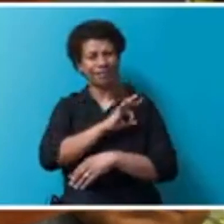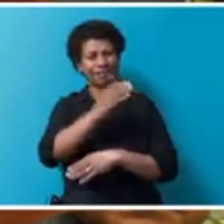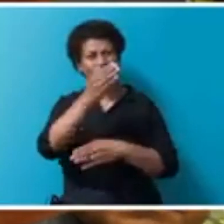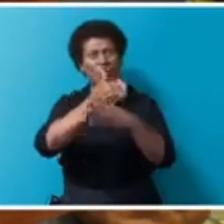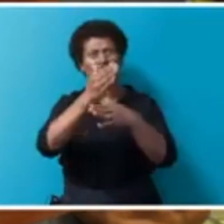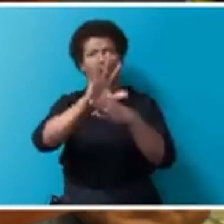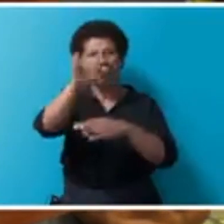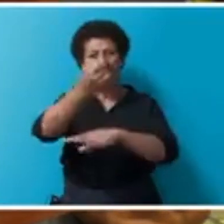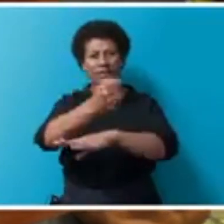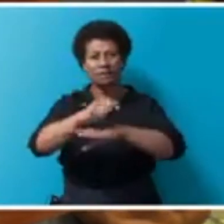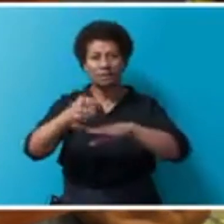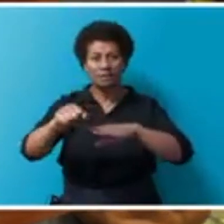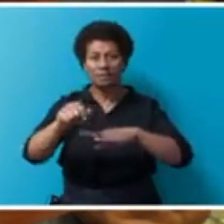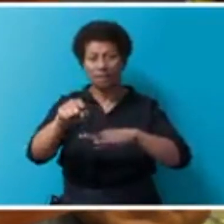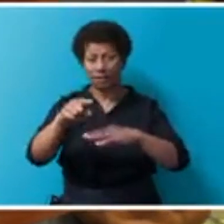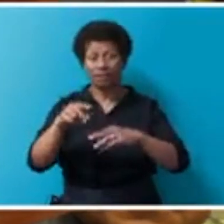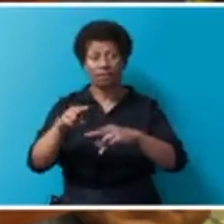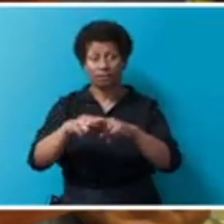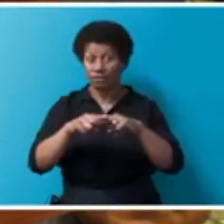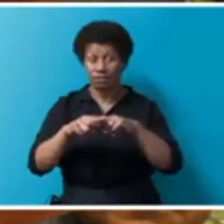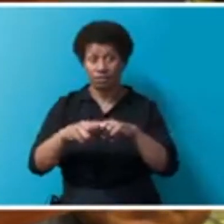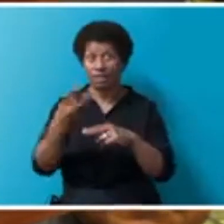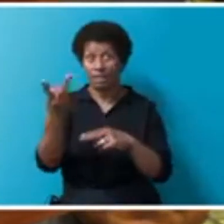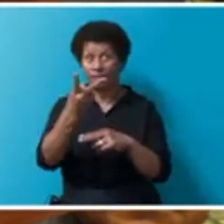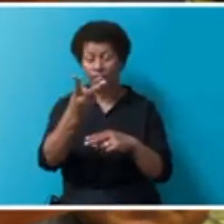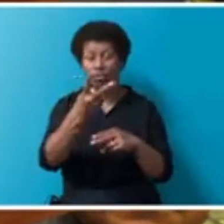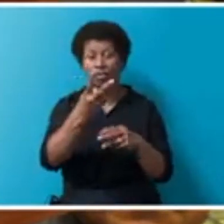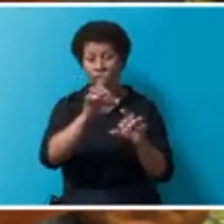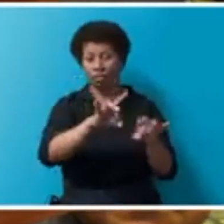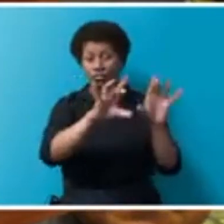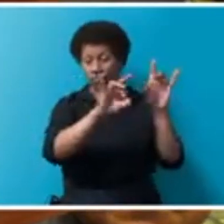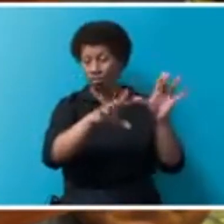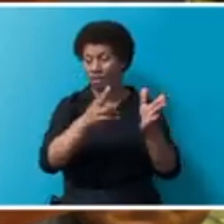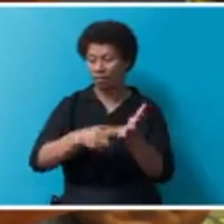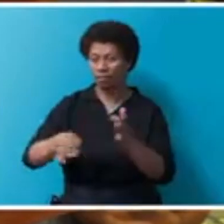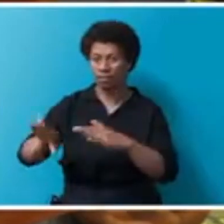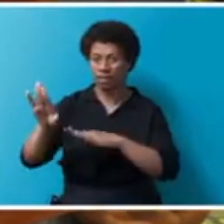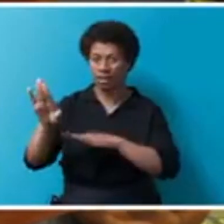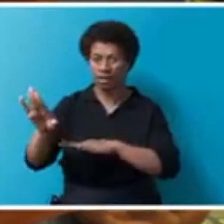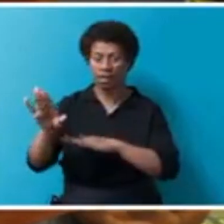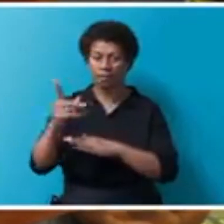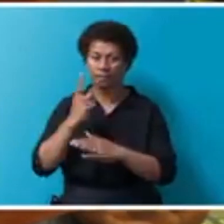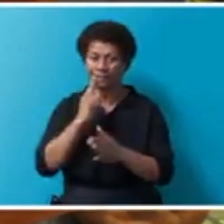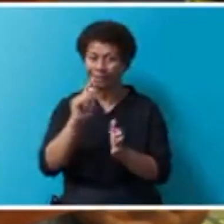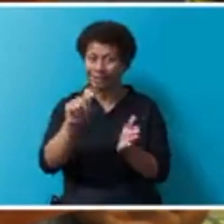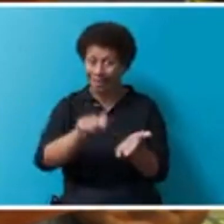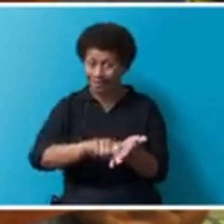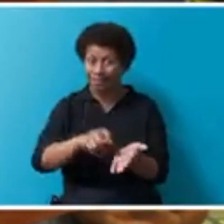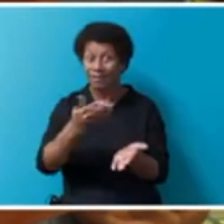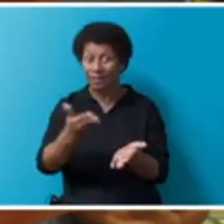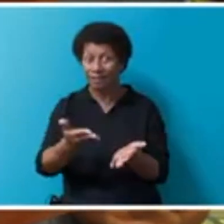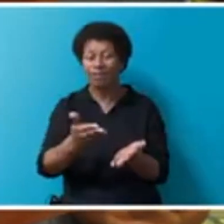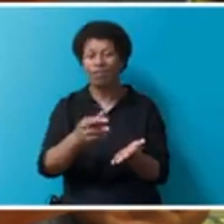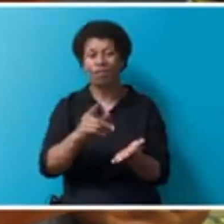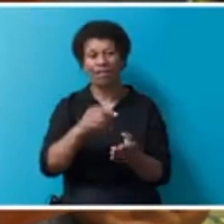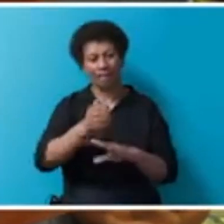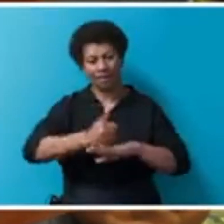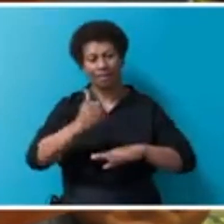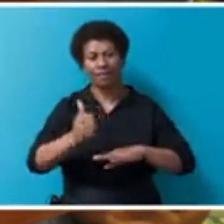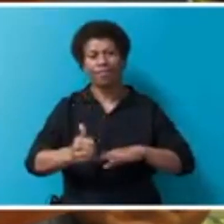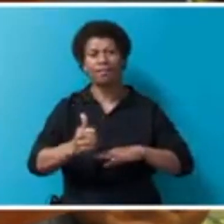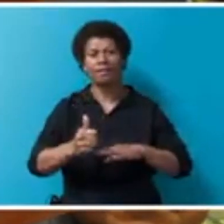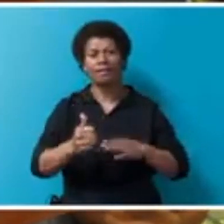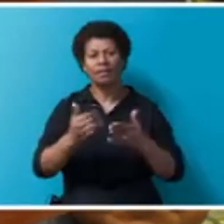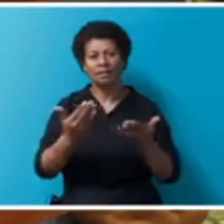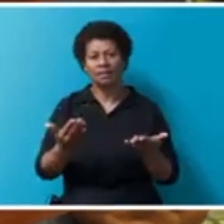and also promoting Fiji in both Australia and New Zealand. This is a testament of the coalition government's commitment to ensuring that the